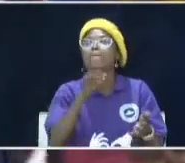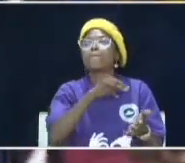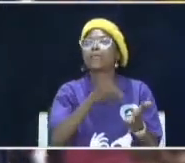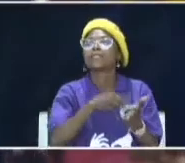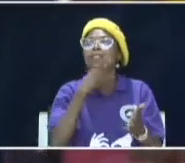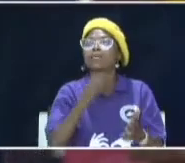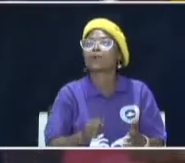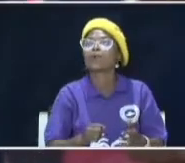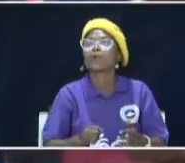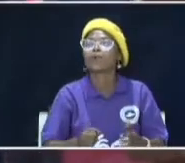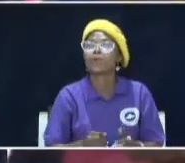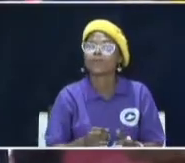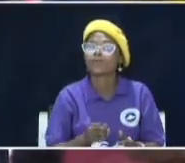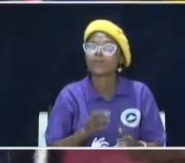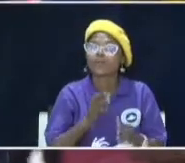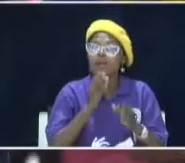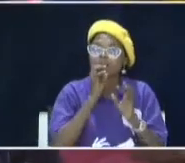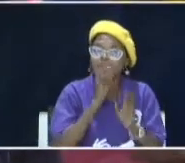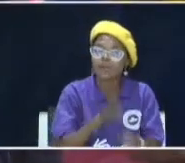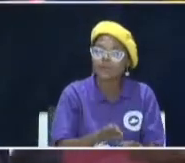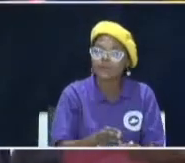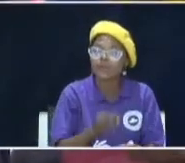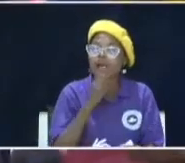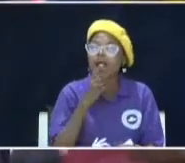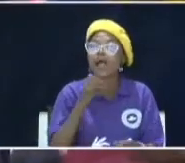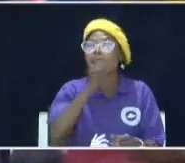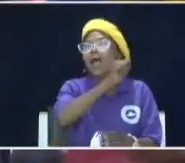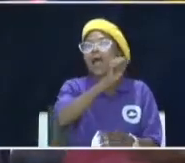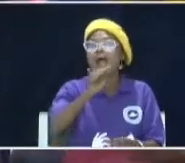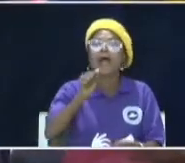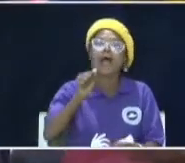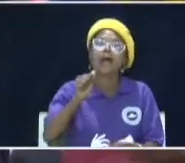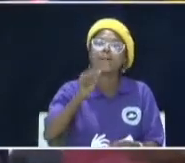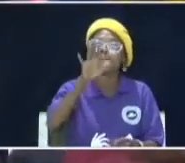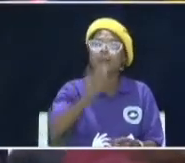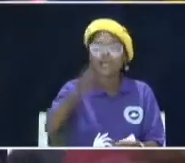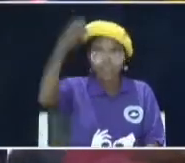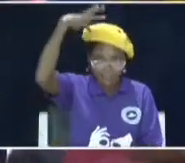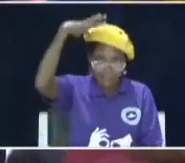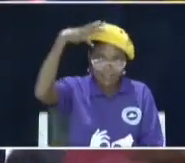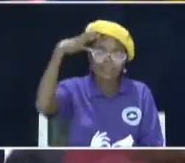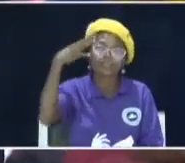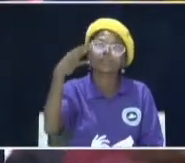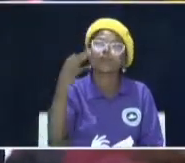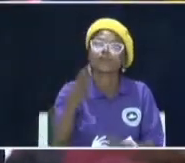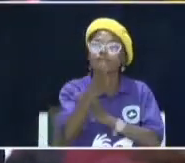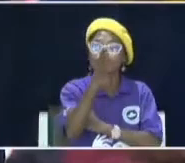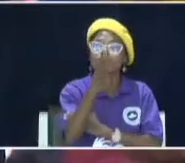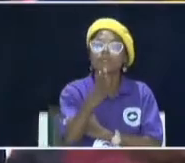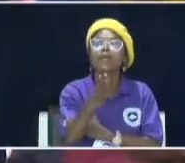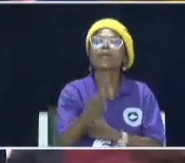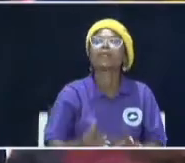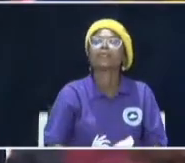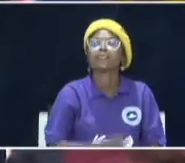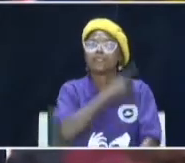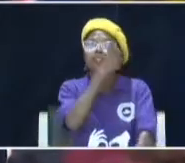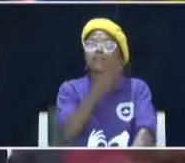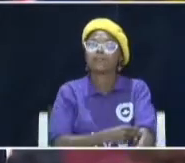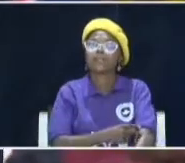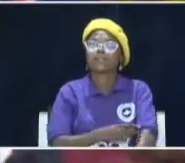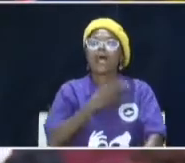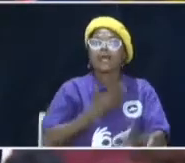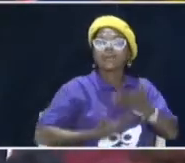to prove his creative power. Our daughter gave, by the grace of God, conceived and delivered a baby girl